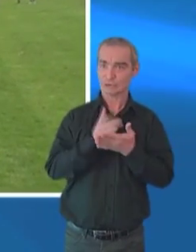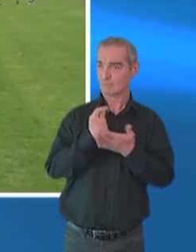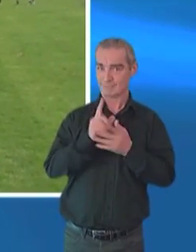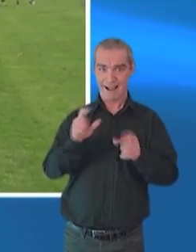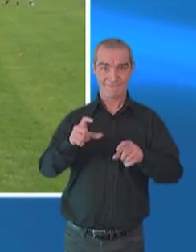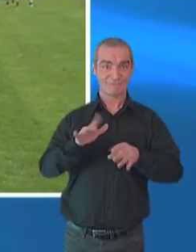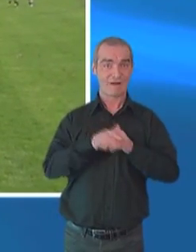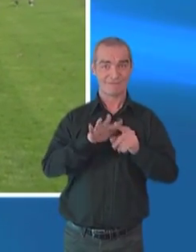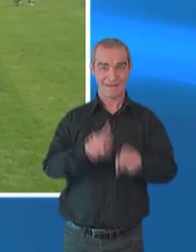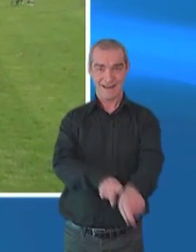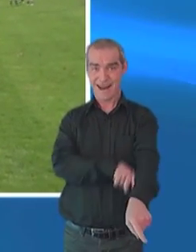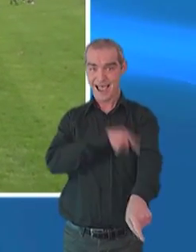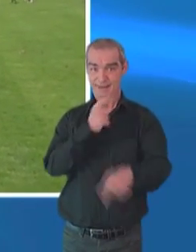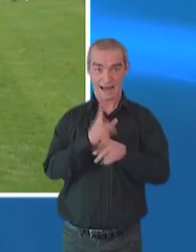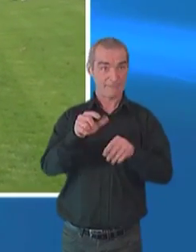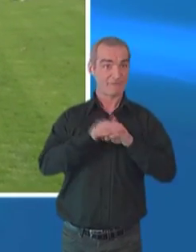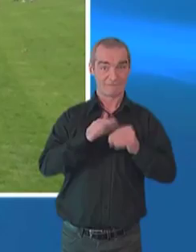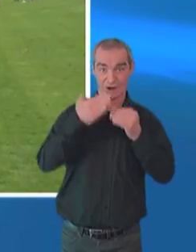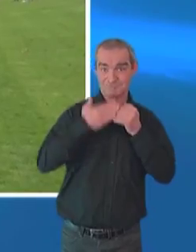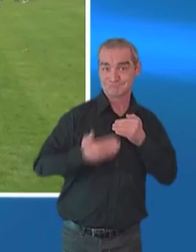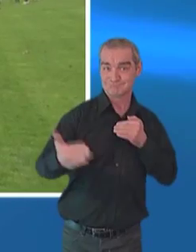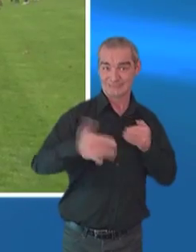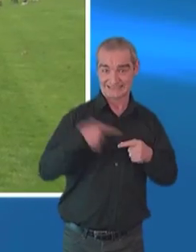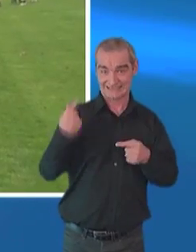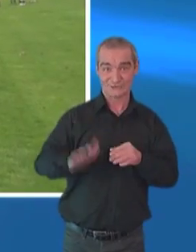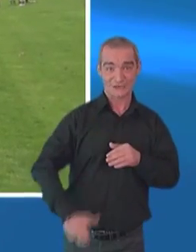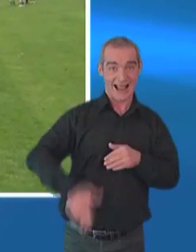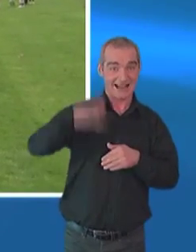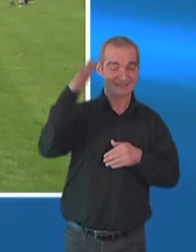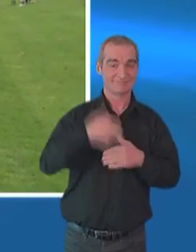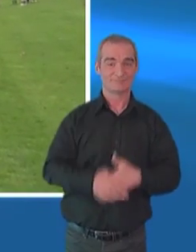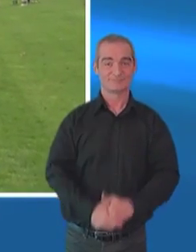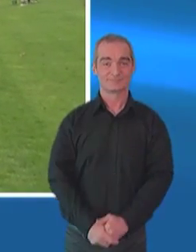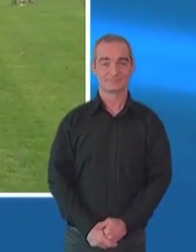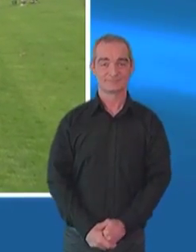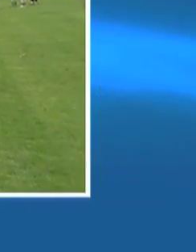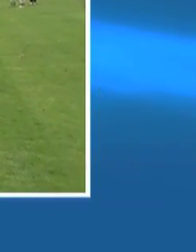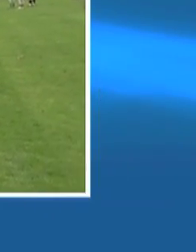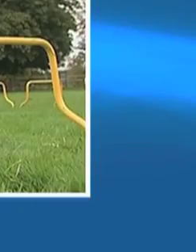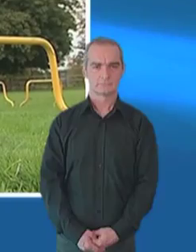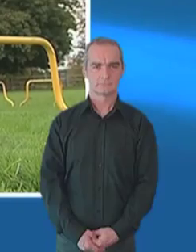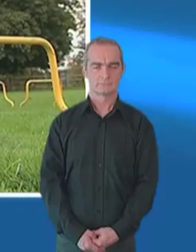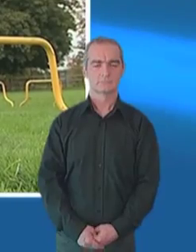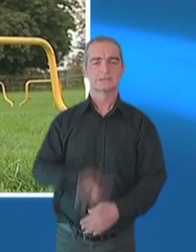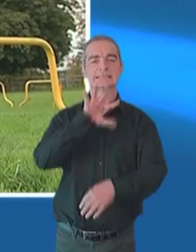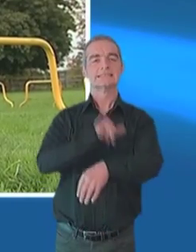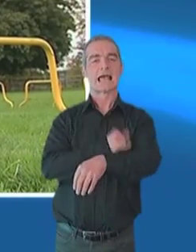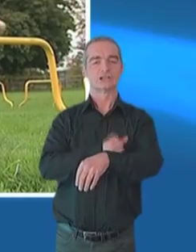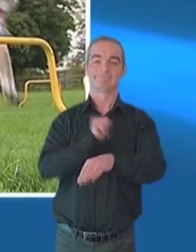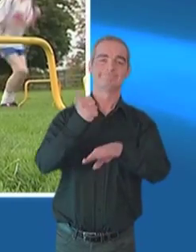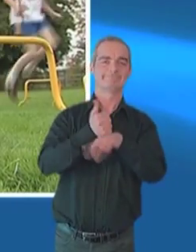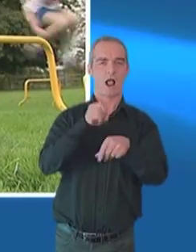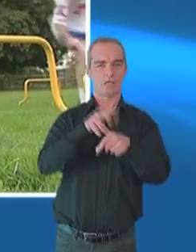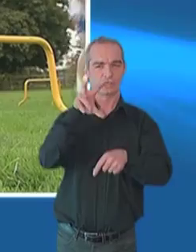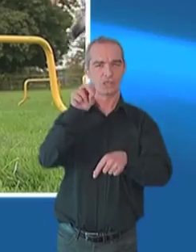school. Yeah, sometimes you can be with them a long time. Who'll be your best friend, your childhood friend. St Joseph's is set in